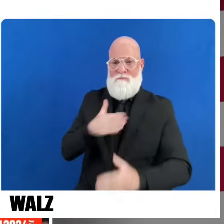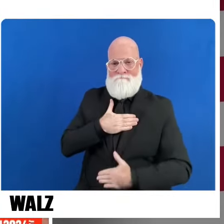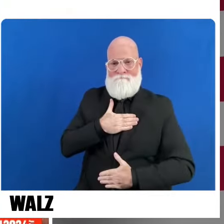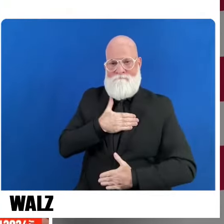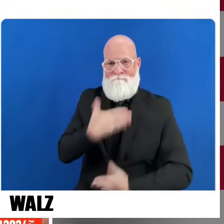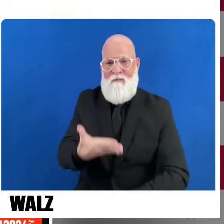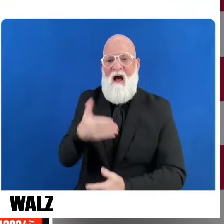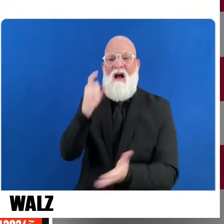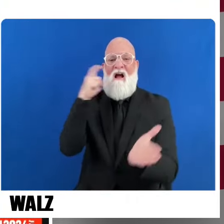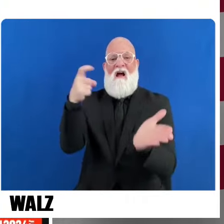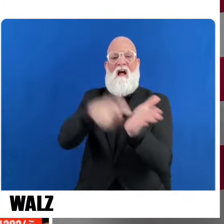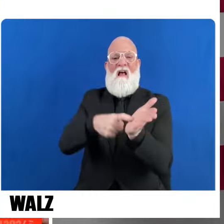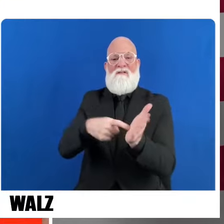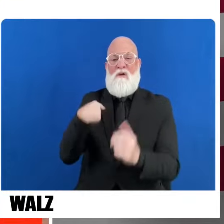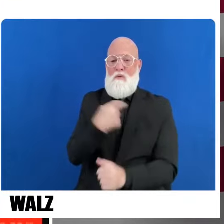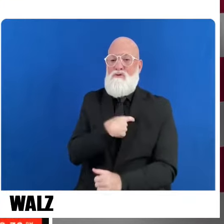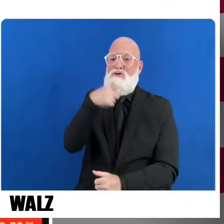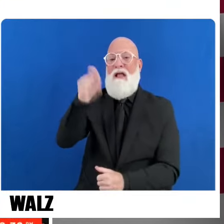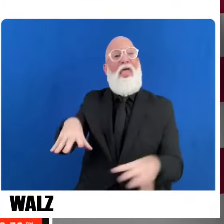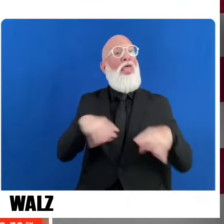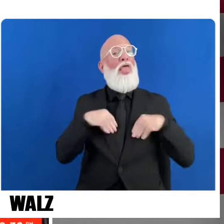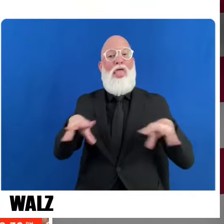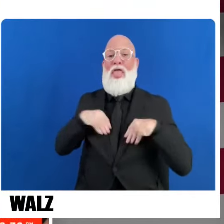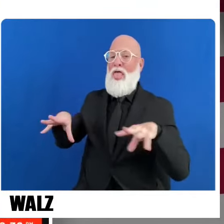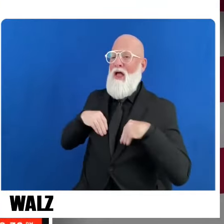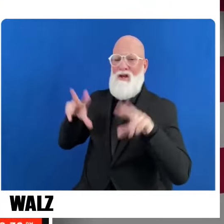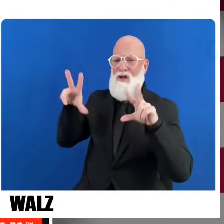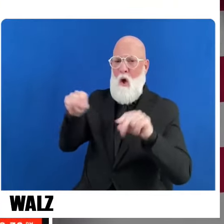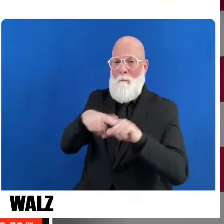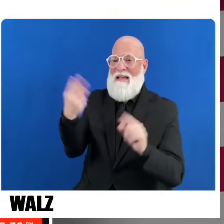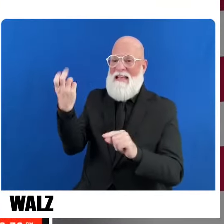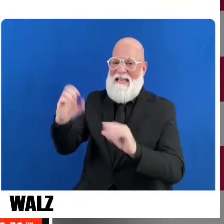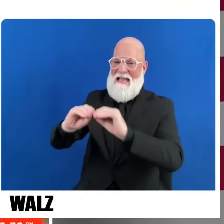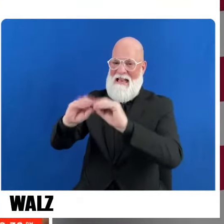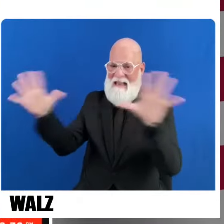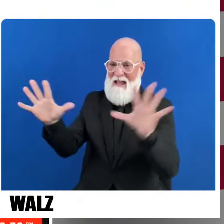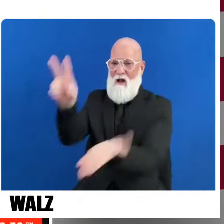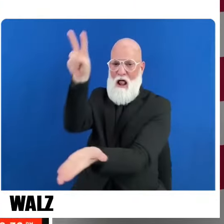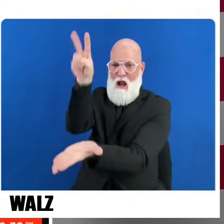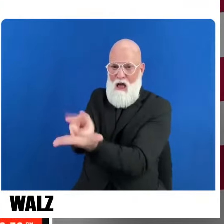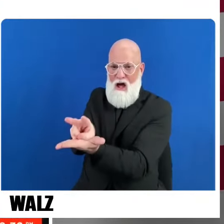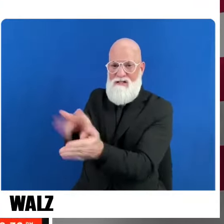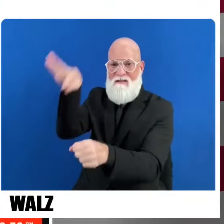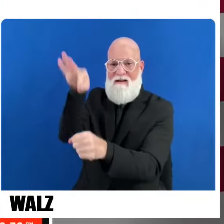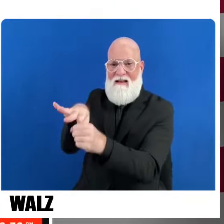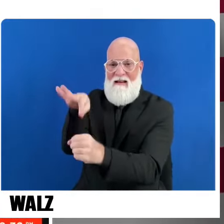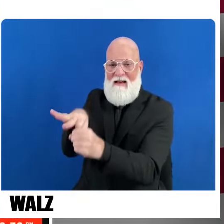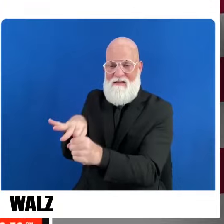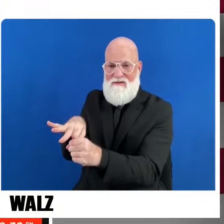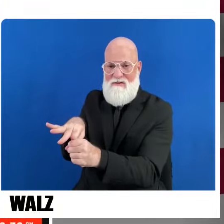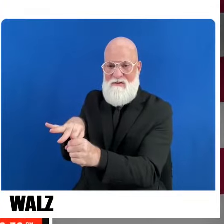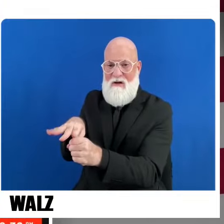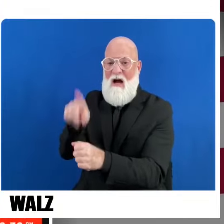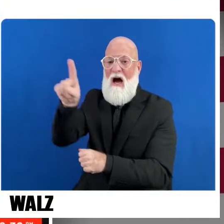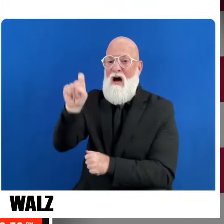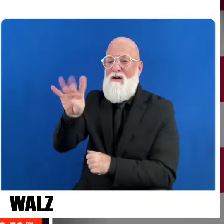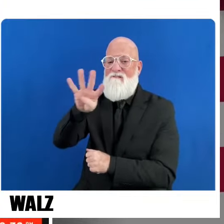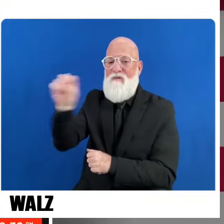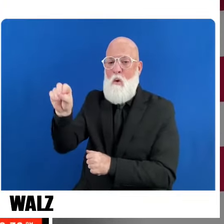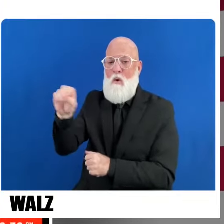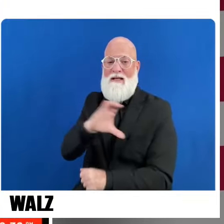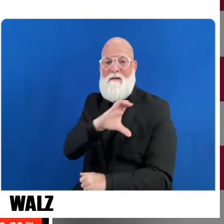go up. He was very clear. I mean, he lost this election, and he said he didn't. 140 police officers were beaten at the Capitol